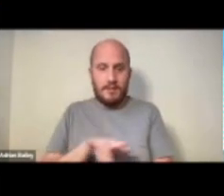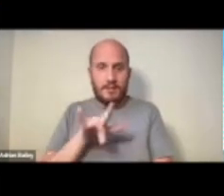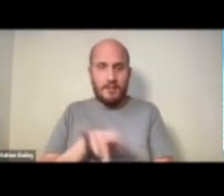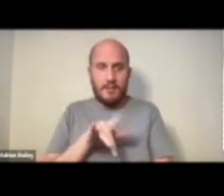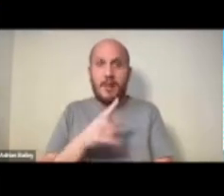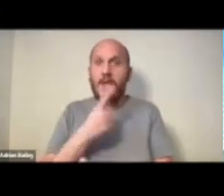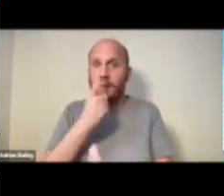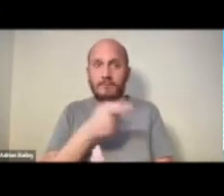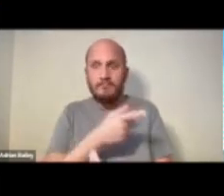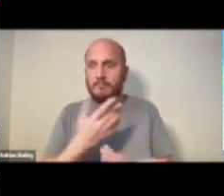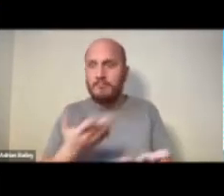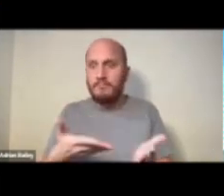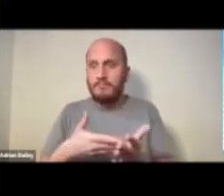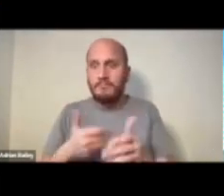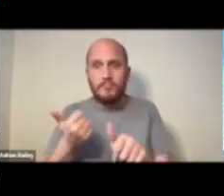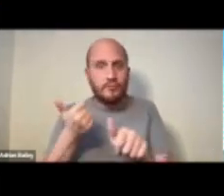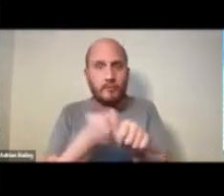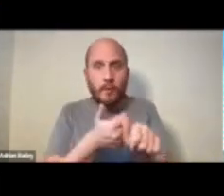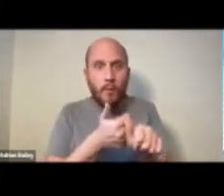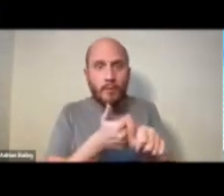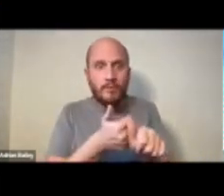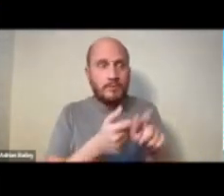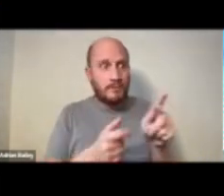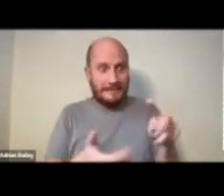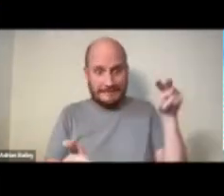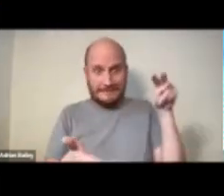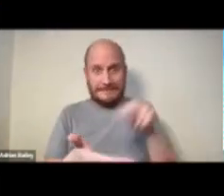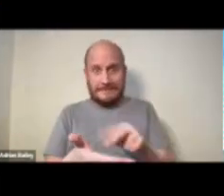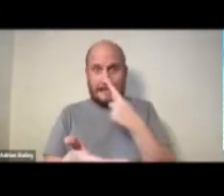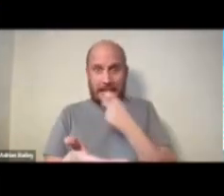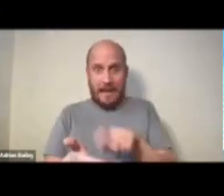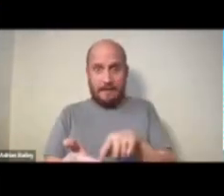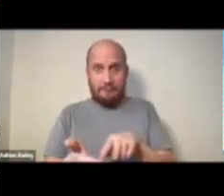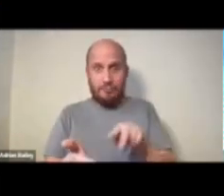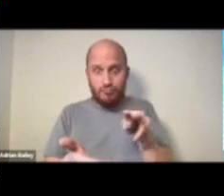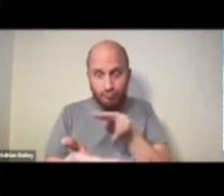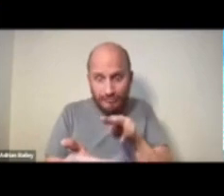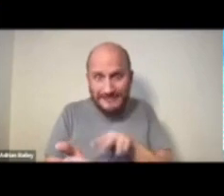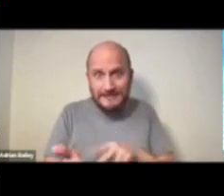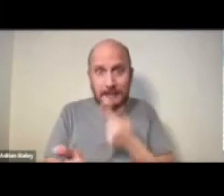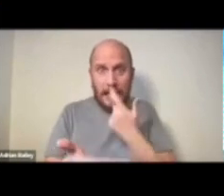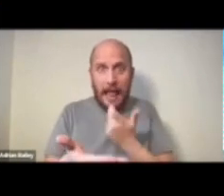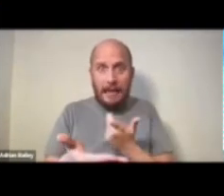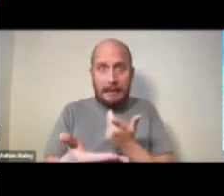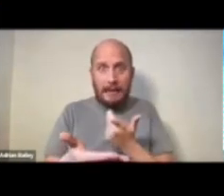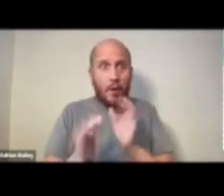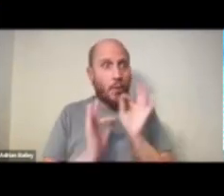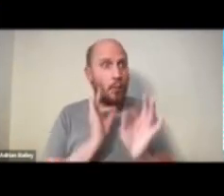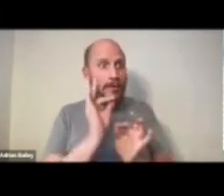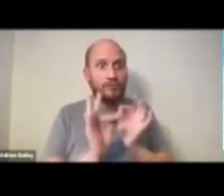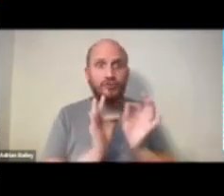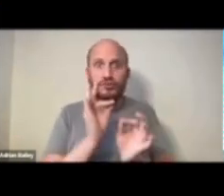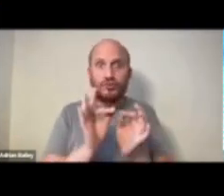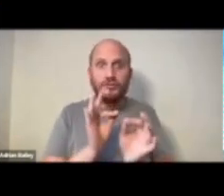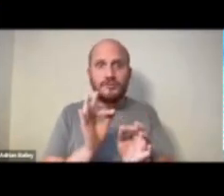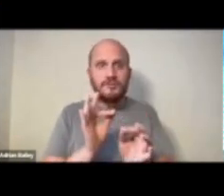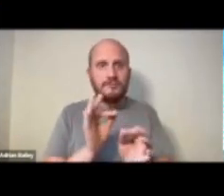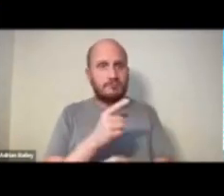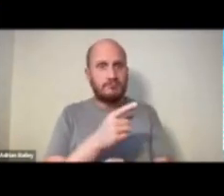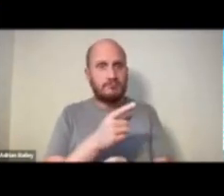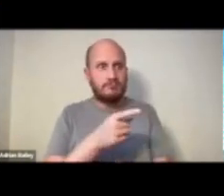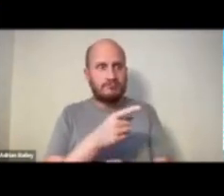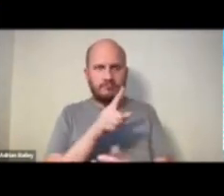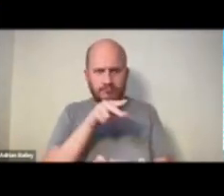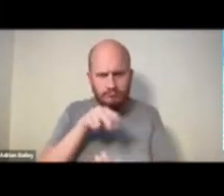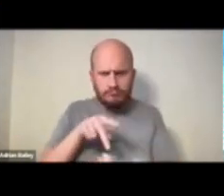support that they might need? Can they see or read the screen? The questions and the way that they're presented, will that present a barrier